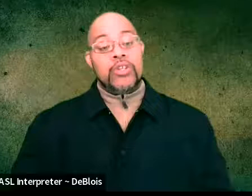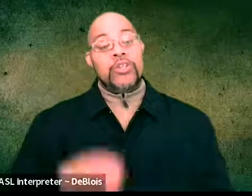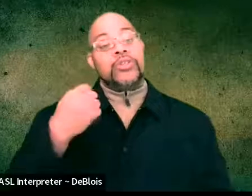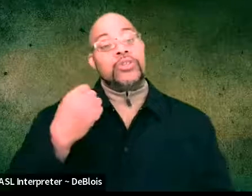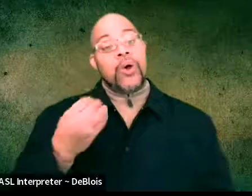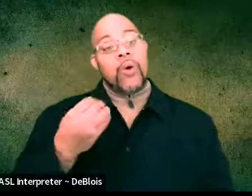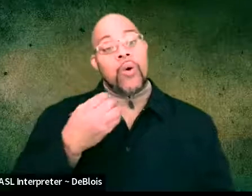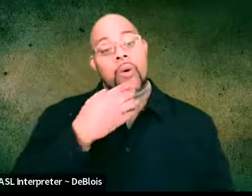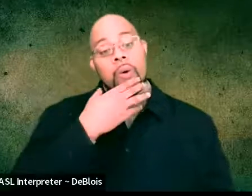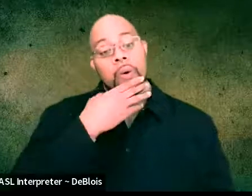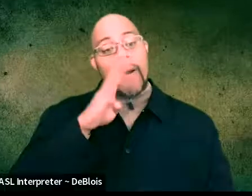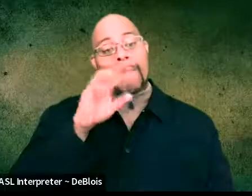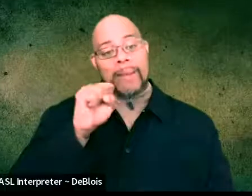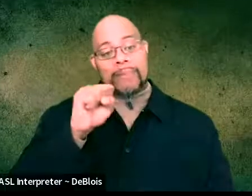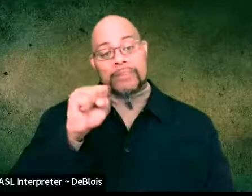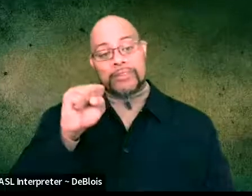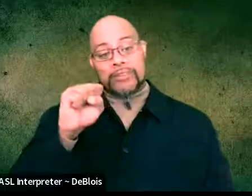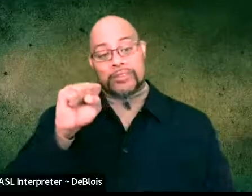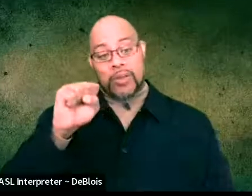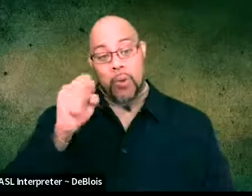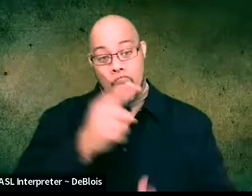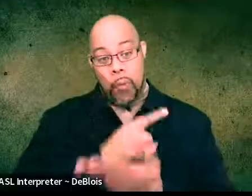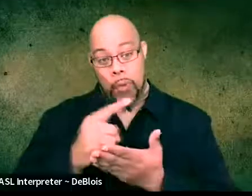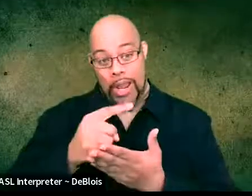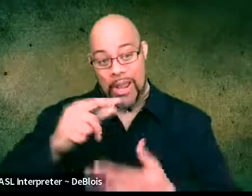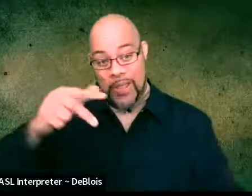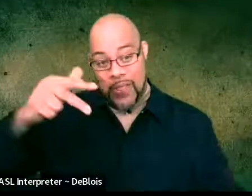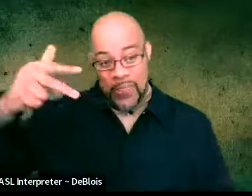So BIMS Week 3. Yeah.